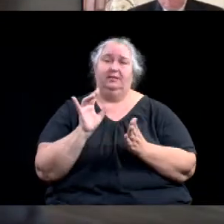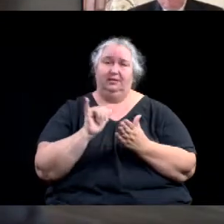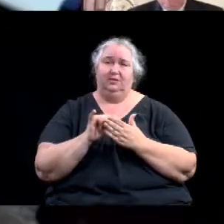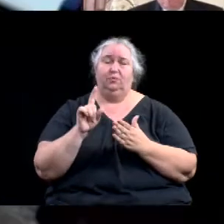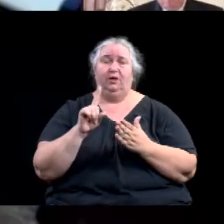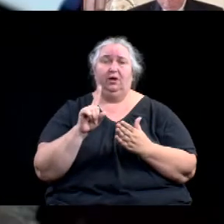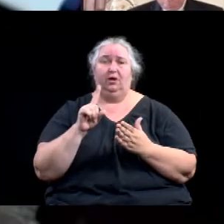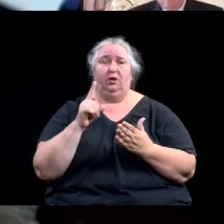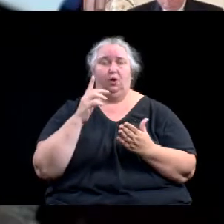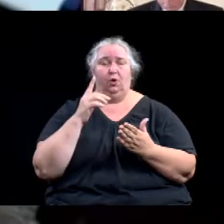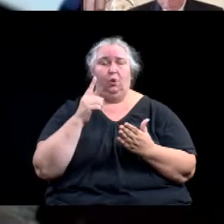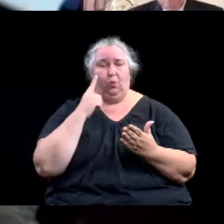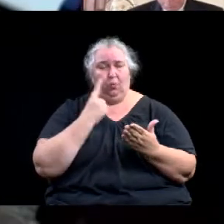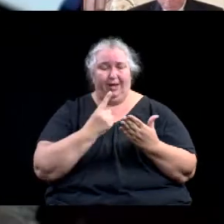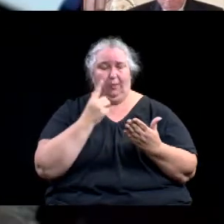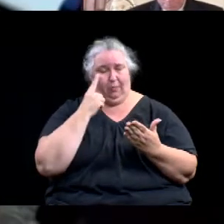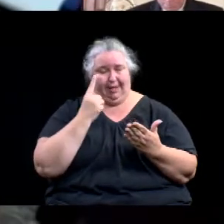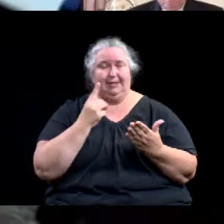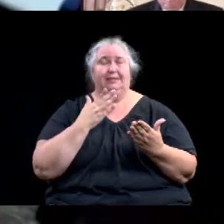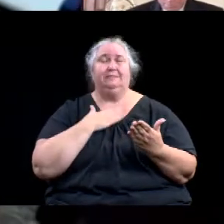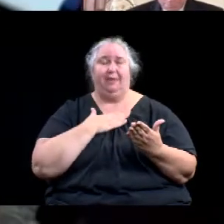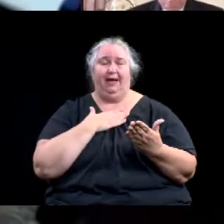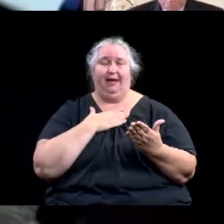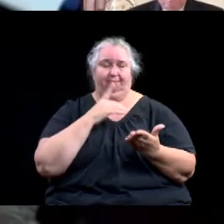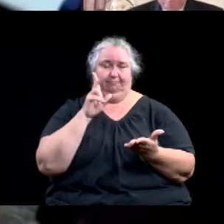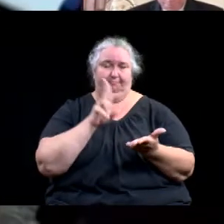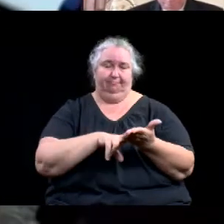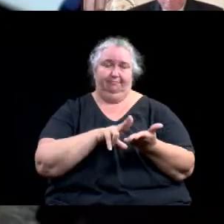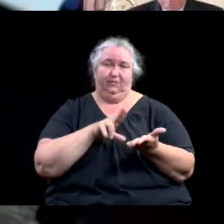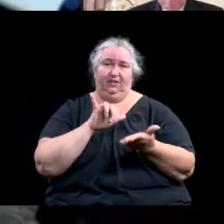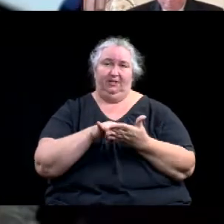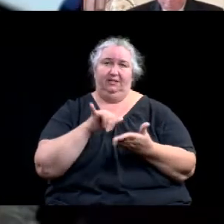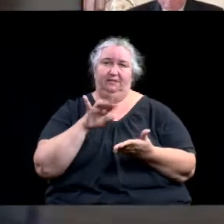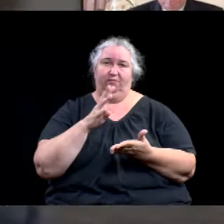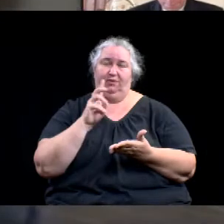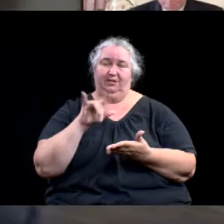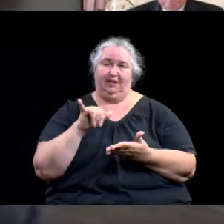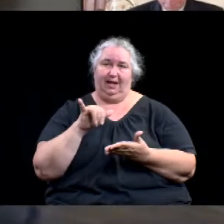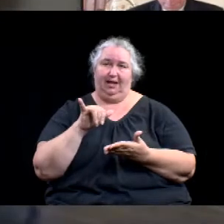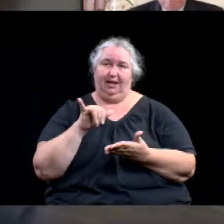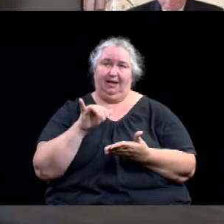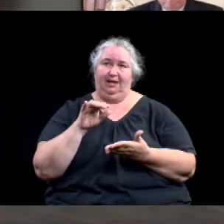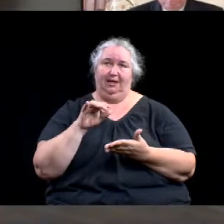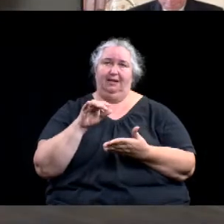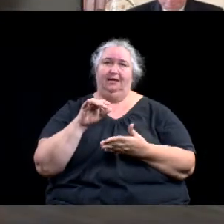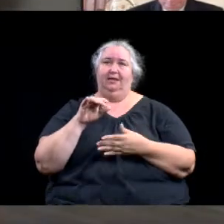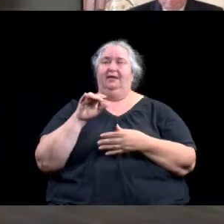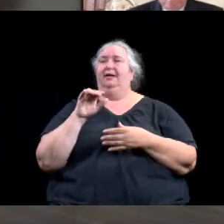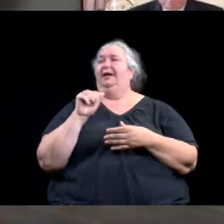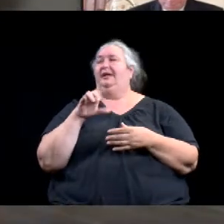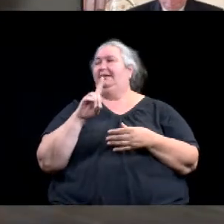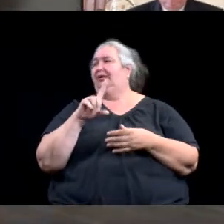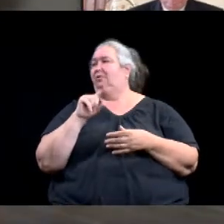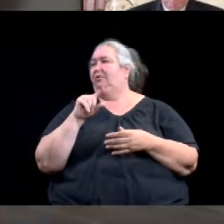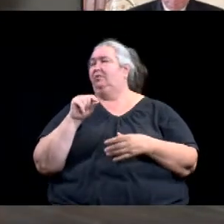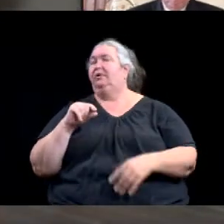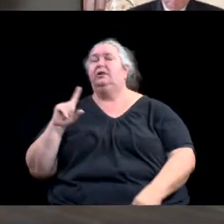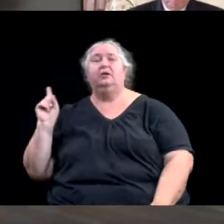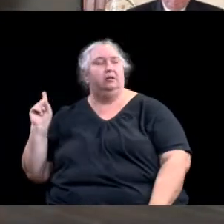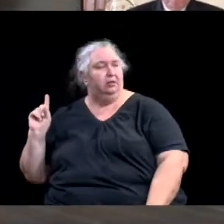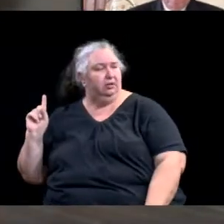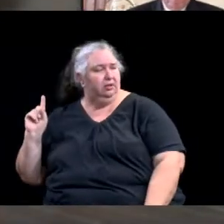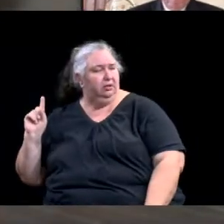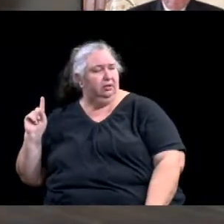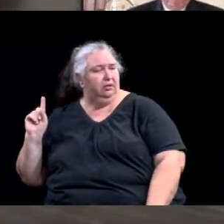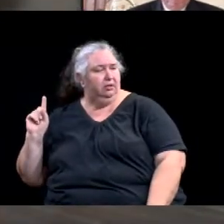And Mayor and Council, Ms. Jingle is on the call now. Very good. Ms. Jingle, thank you so much for joining us this evening, and it's such an honor